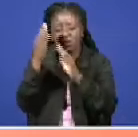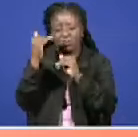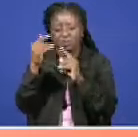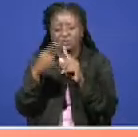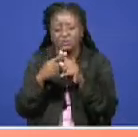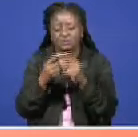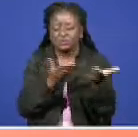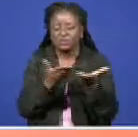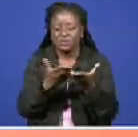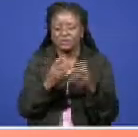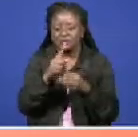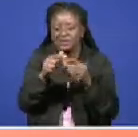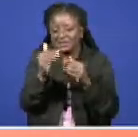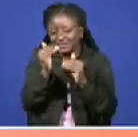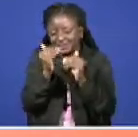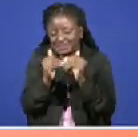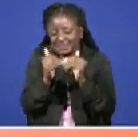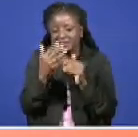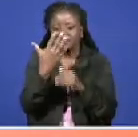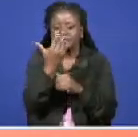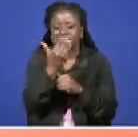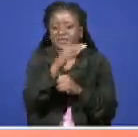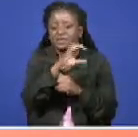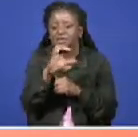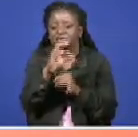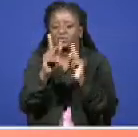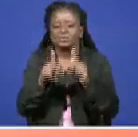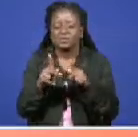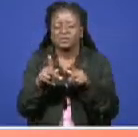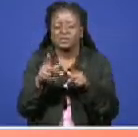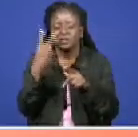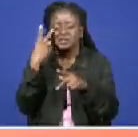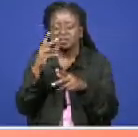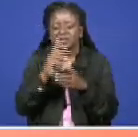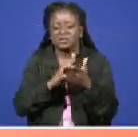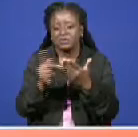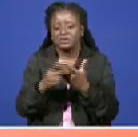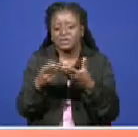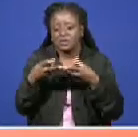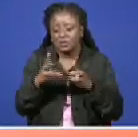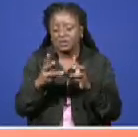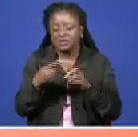least 1,500 people. The Dental Council sees the project as their way of